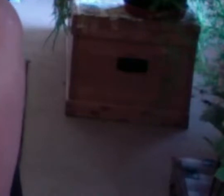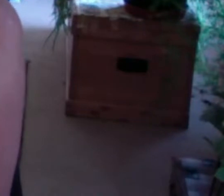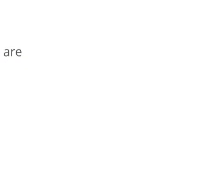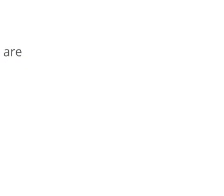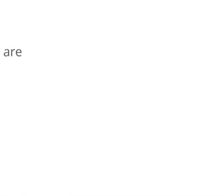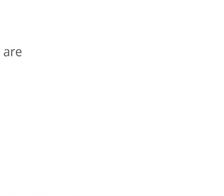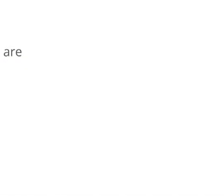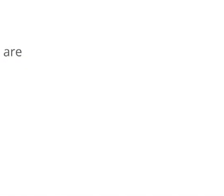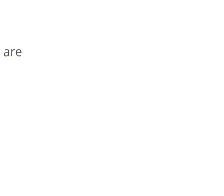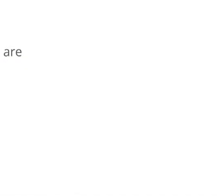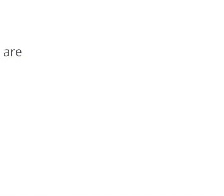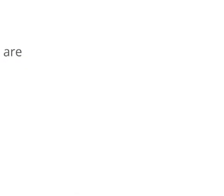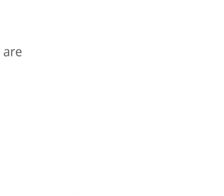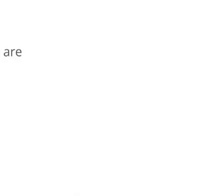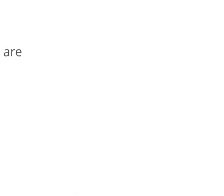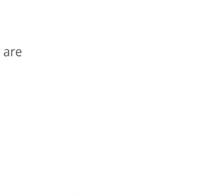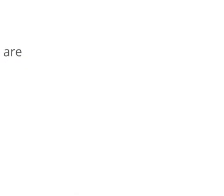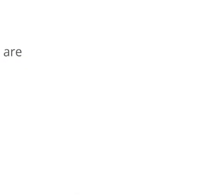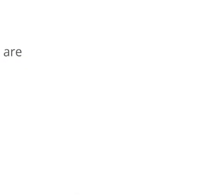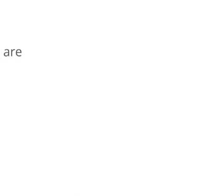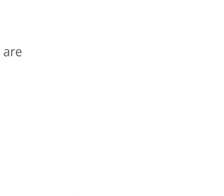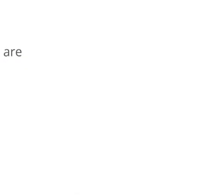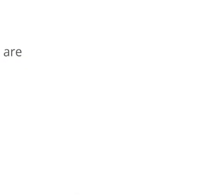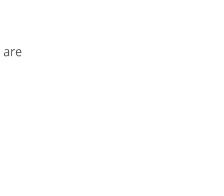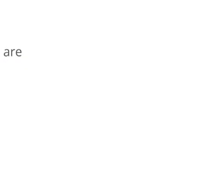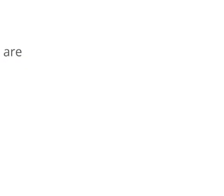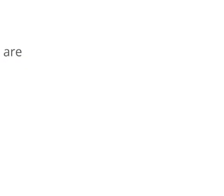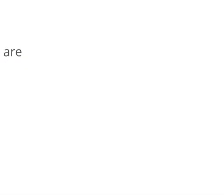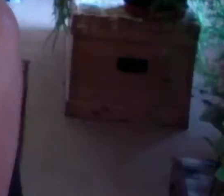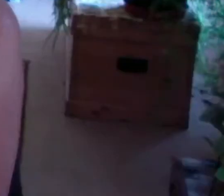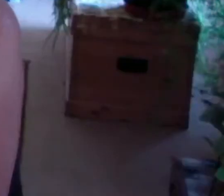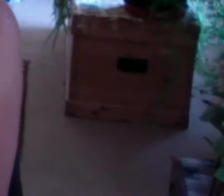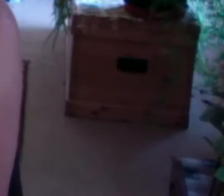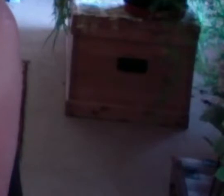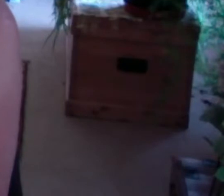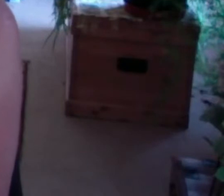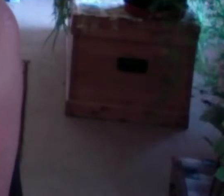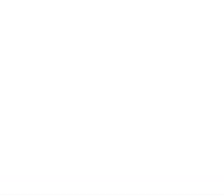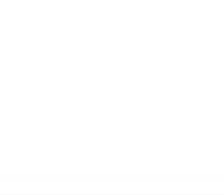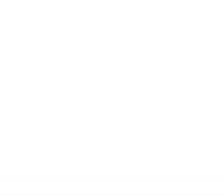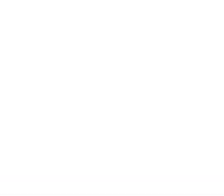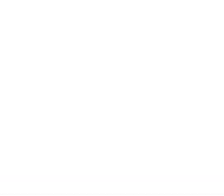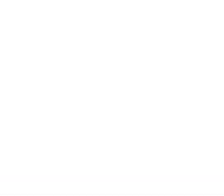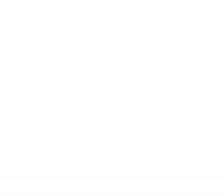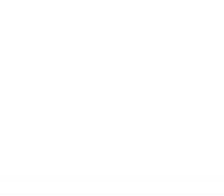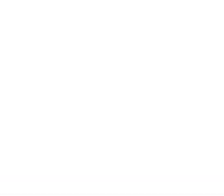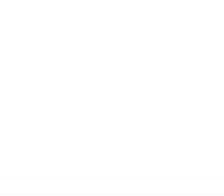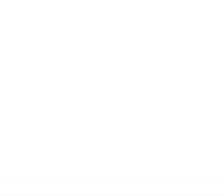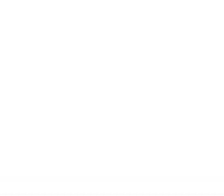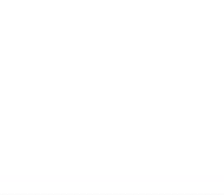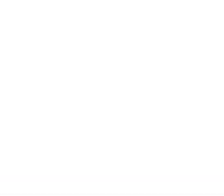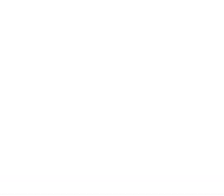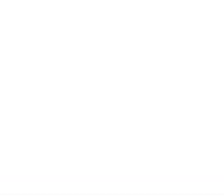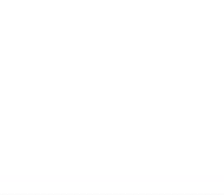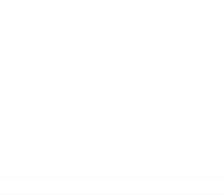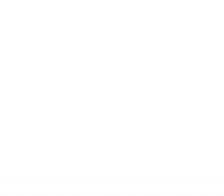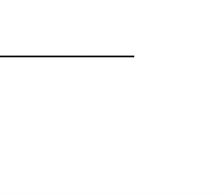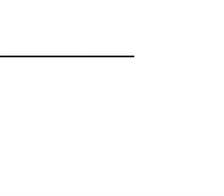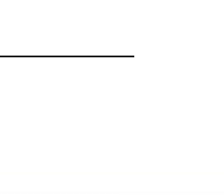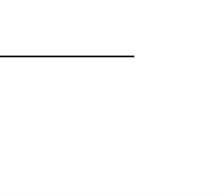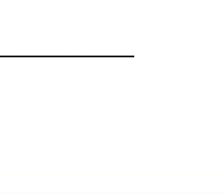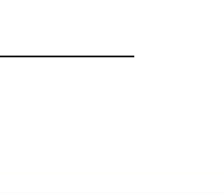an electronic form which you can access via the conference website. You'll need to put in a bit of information about yourself,